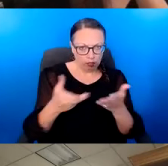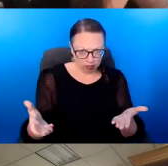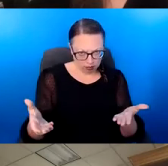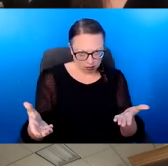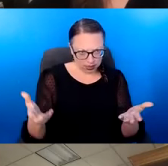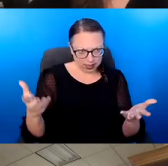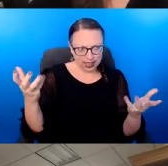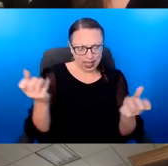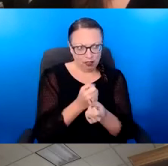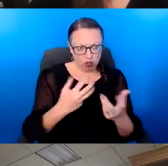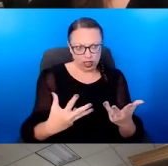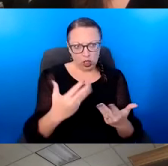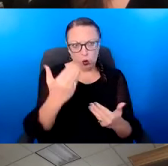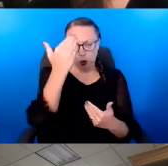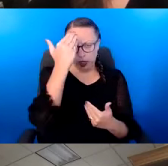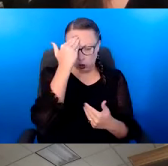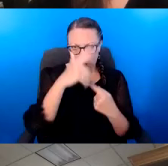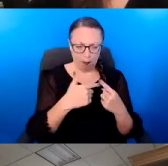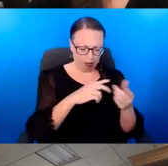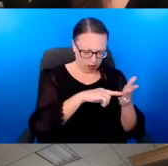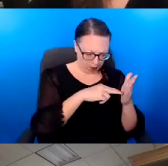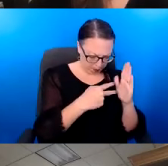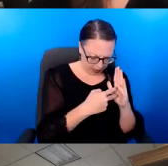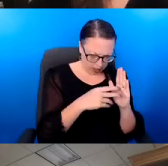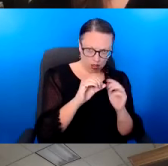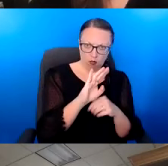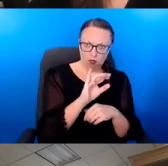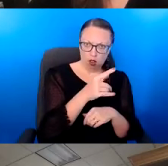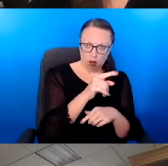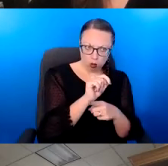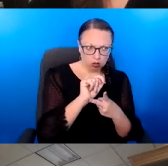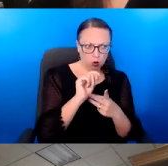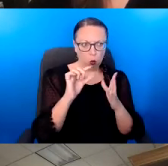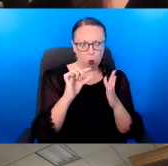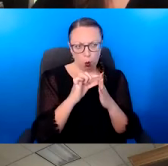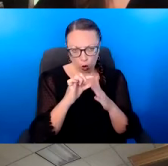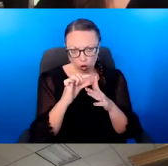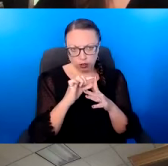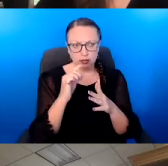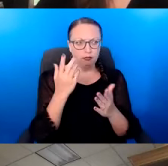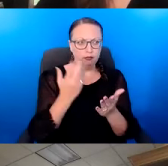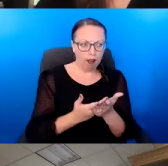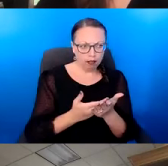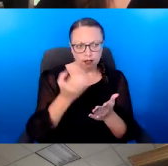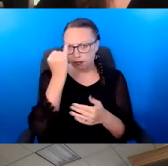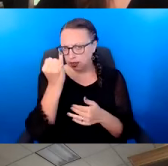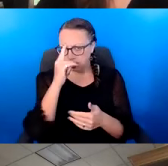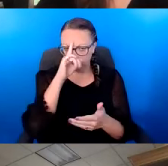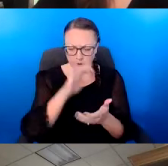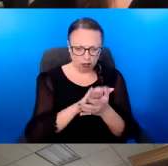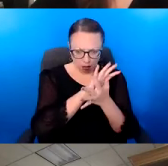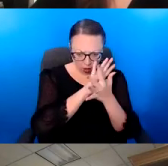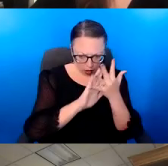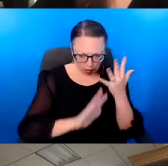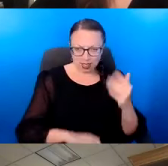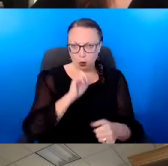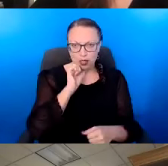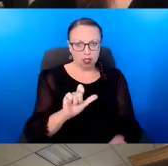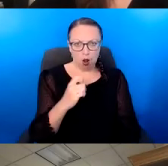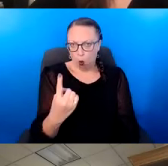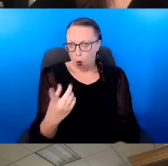know about the meaning of objects and words. It's about facts, ideas, beliefs, and so on.